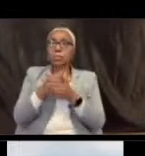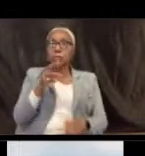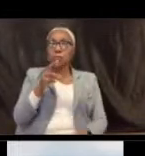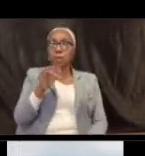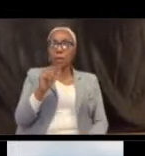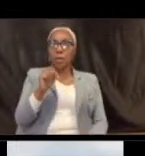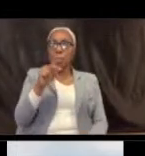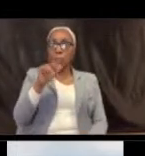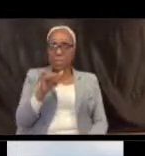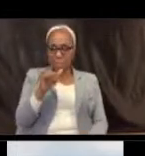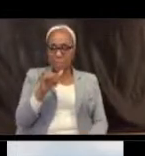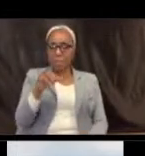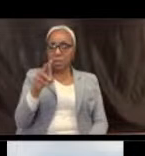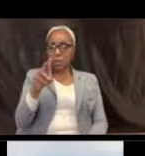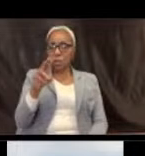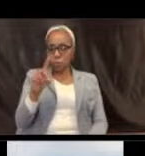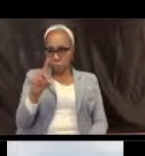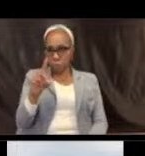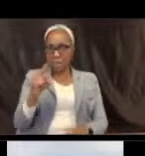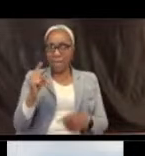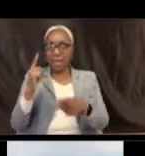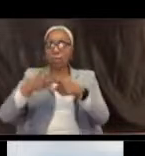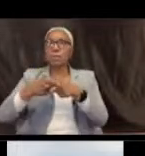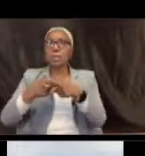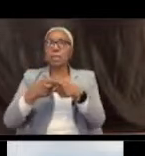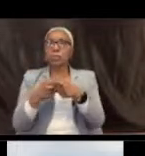Road intersection.